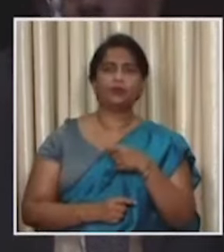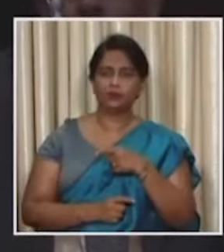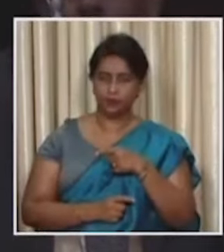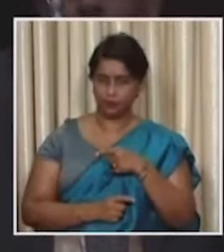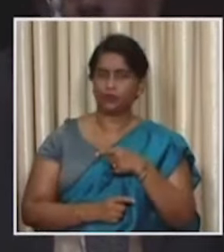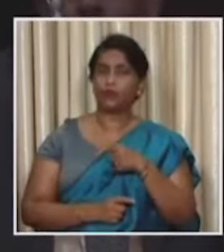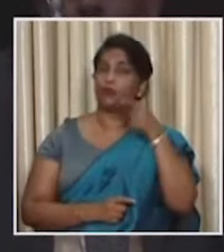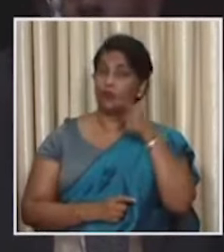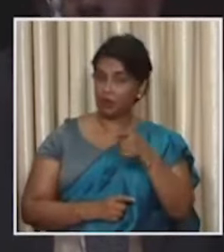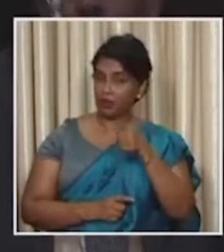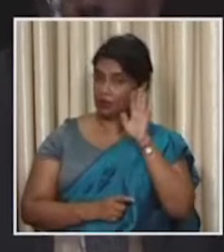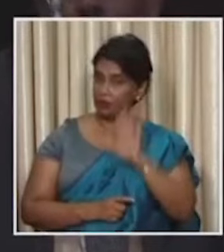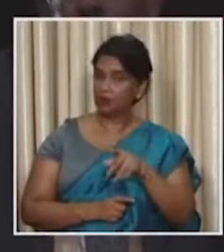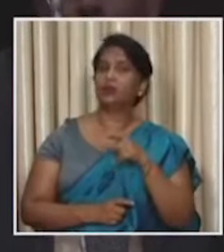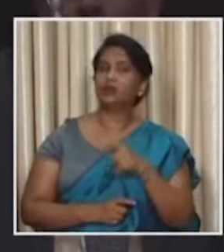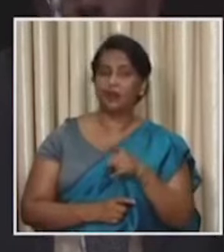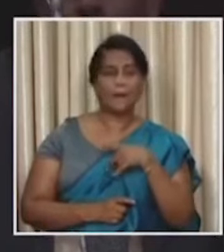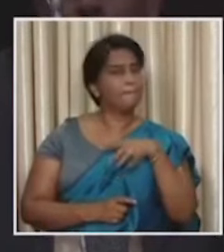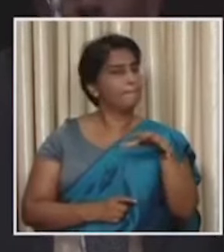nationalistic politics